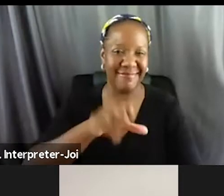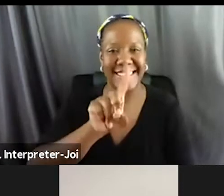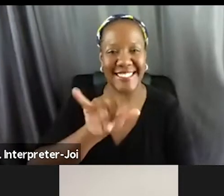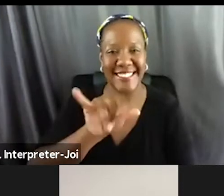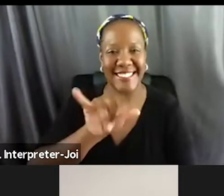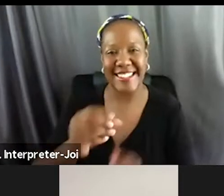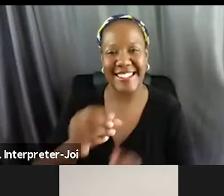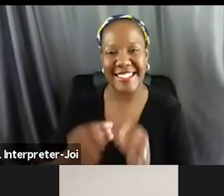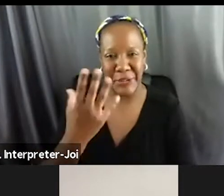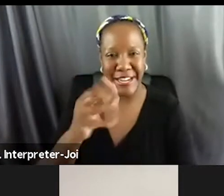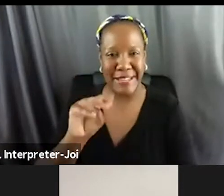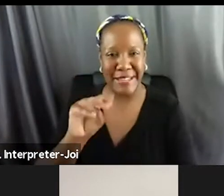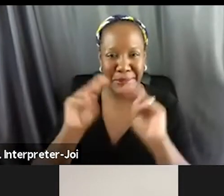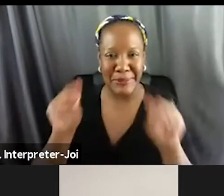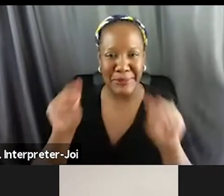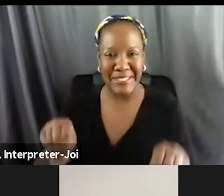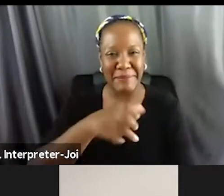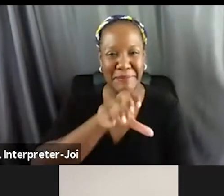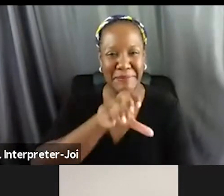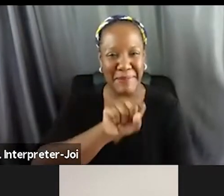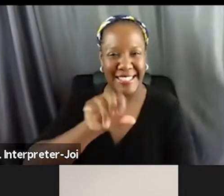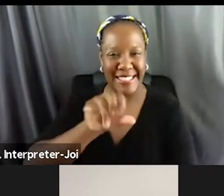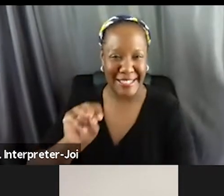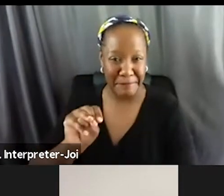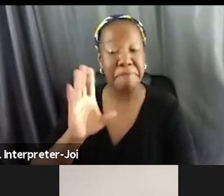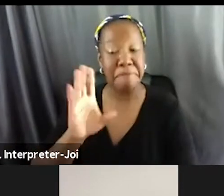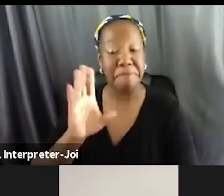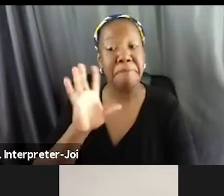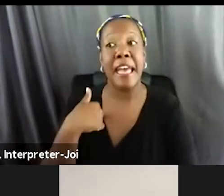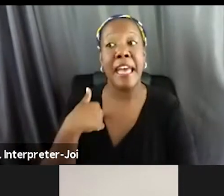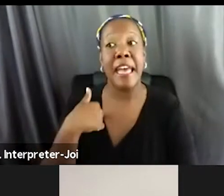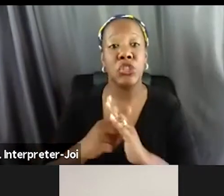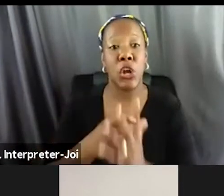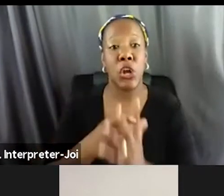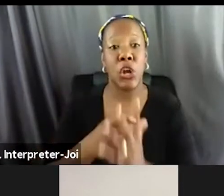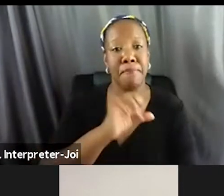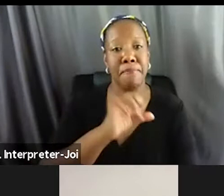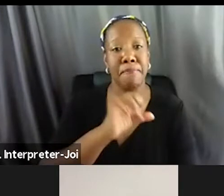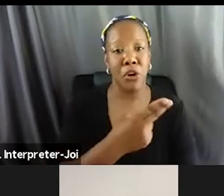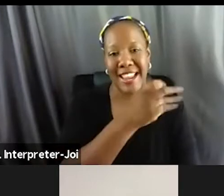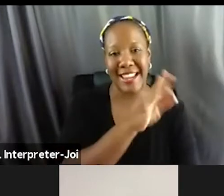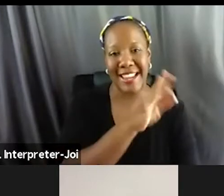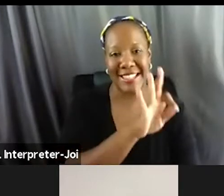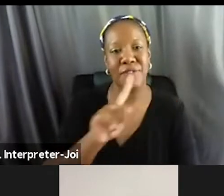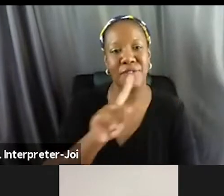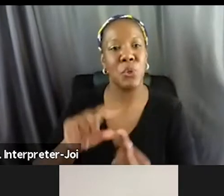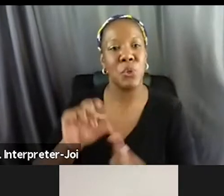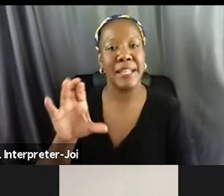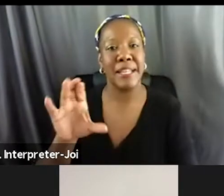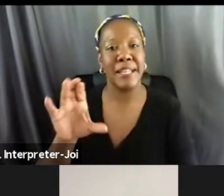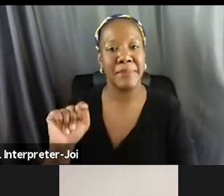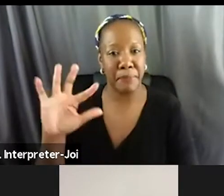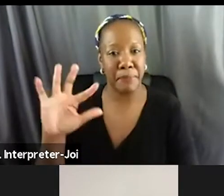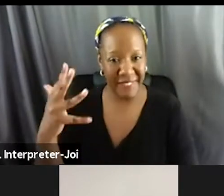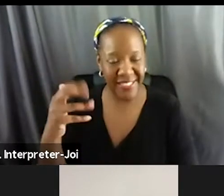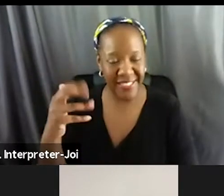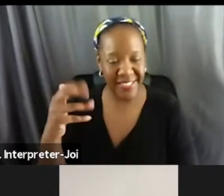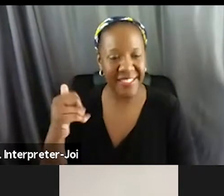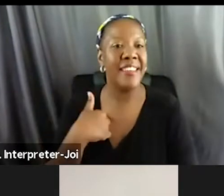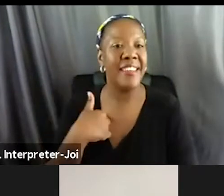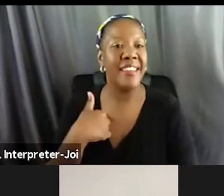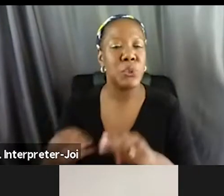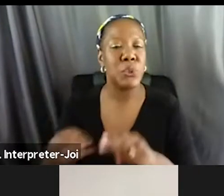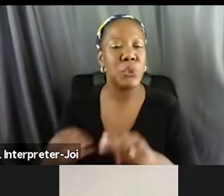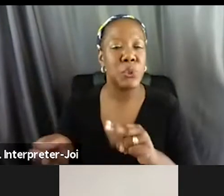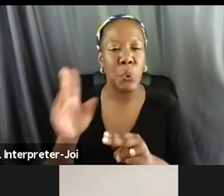and it is live until September 5th. It's a photography exhibit and a documentary. I play a short documentary clip